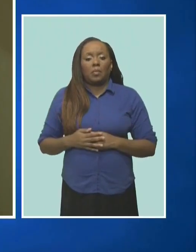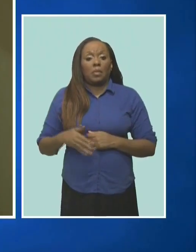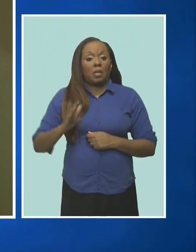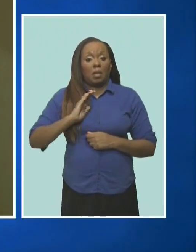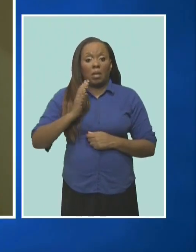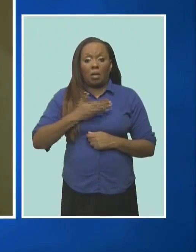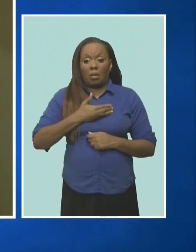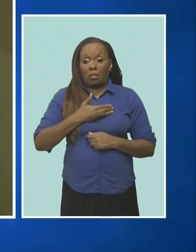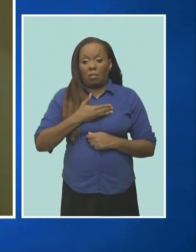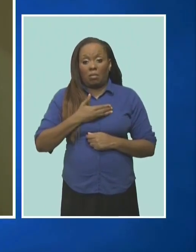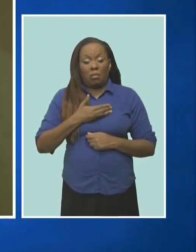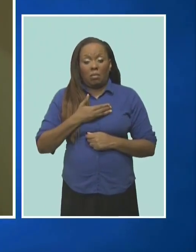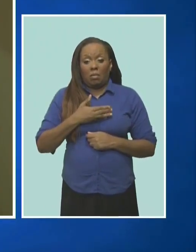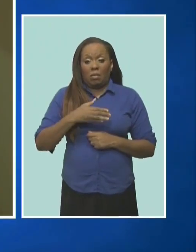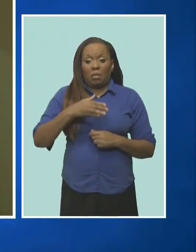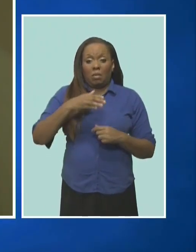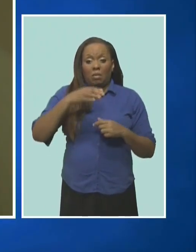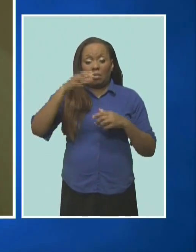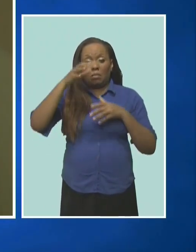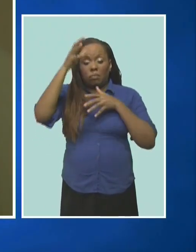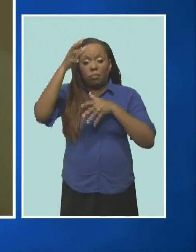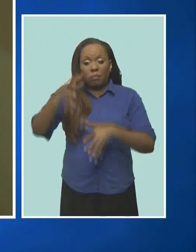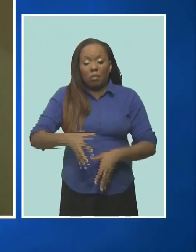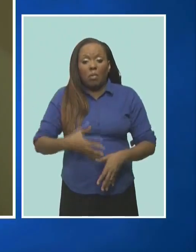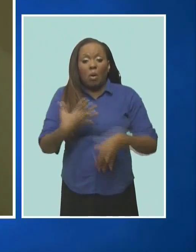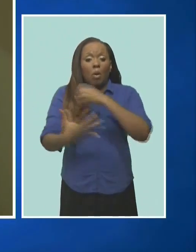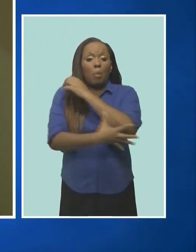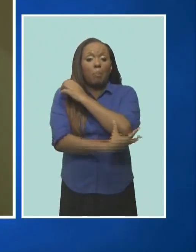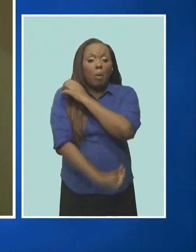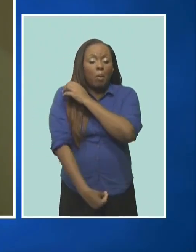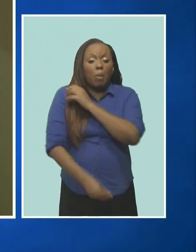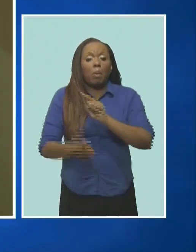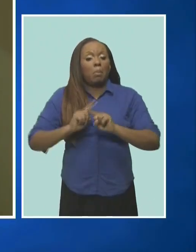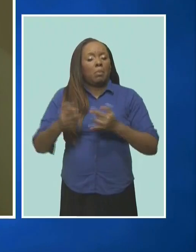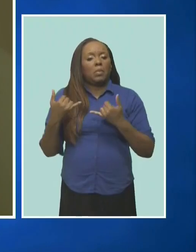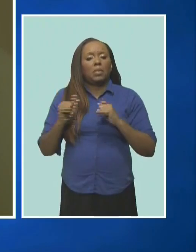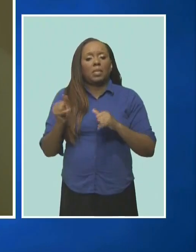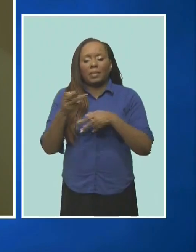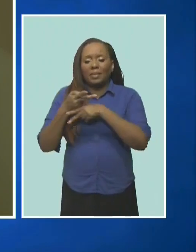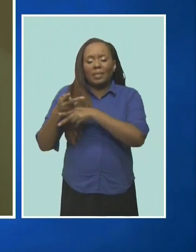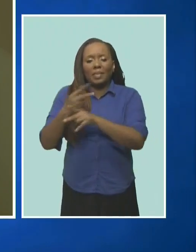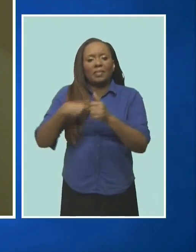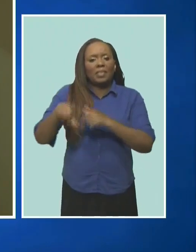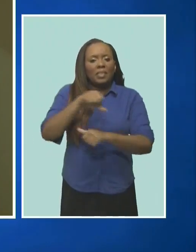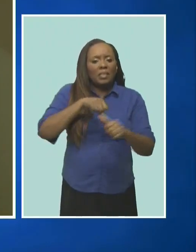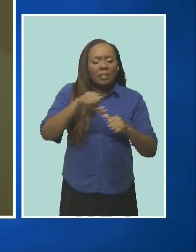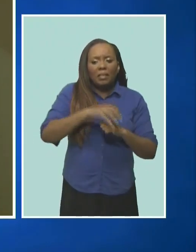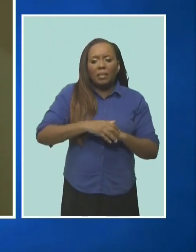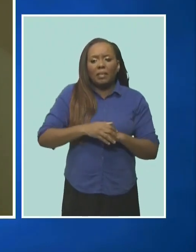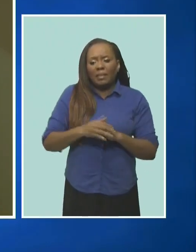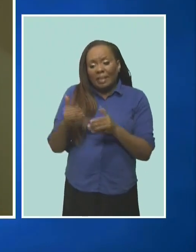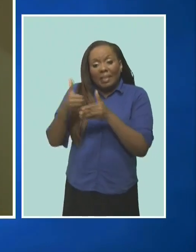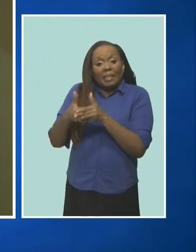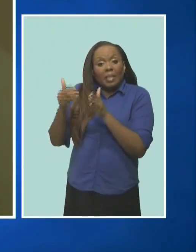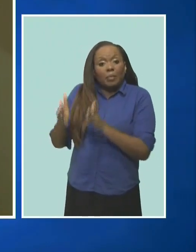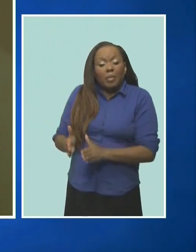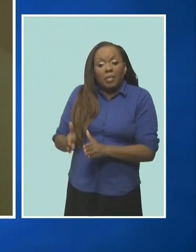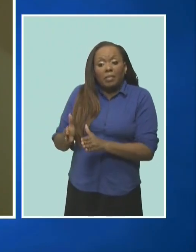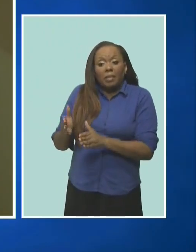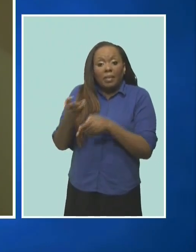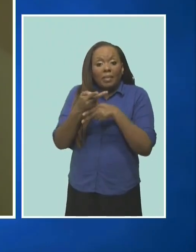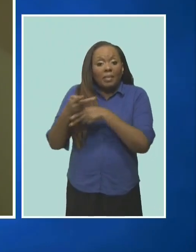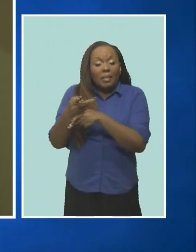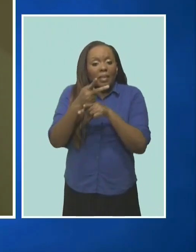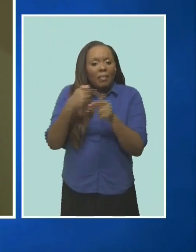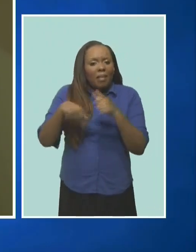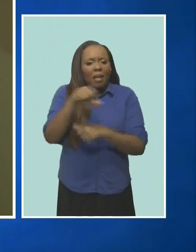poor, but they looked after their grandmother, their mother, their great-grandmother, even the neighbors. There was that homely kind